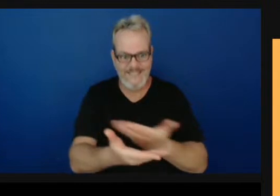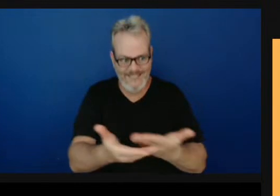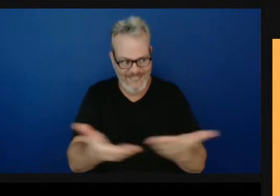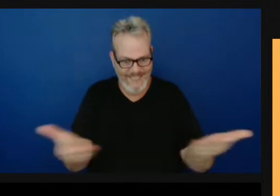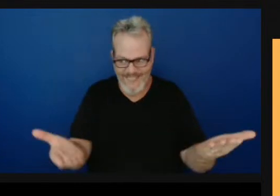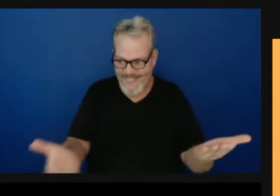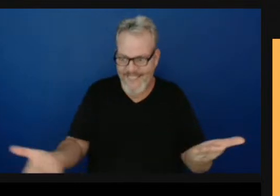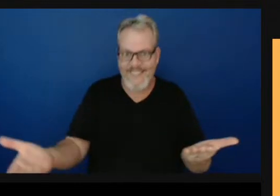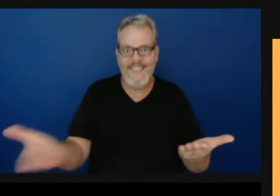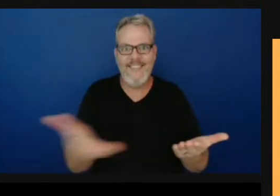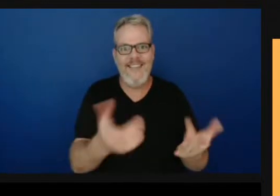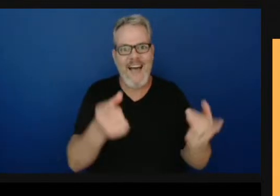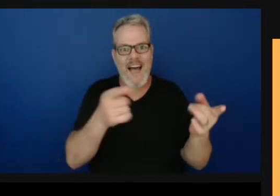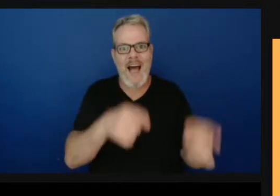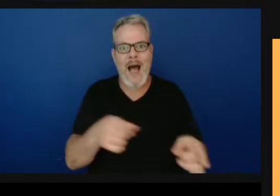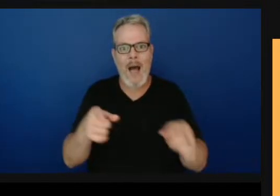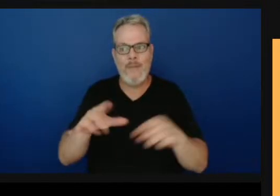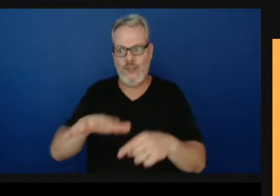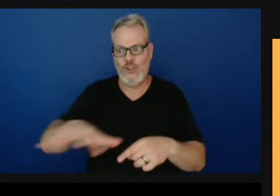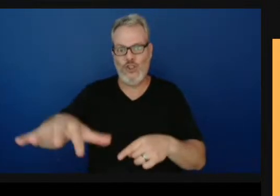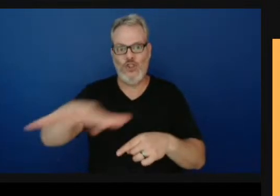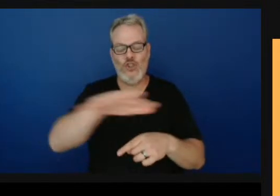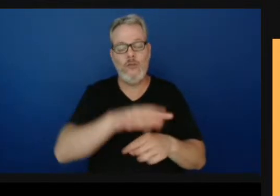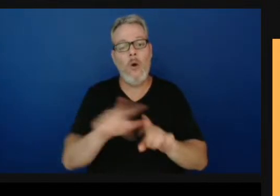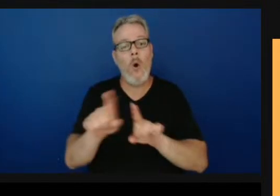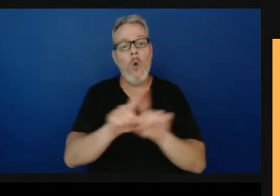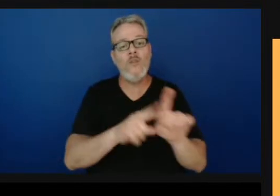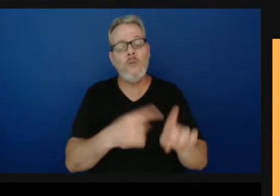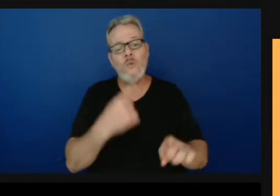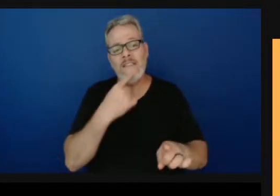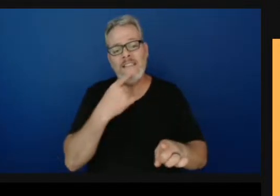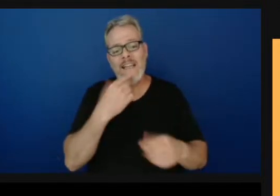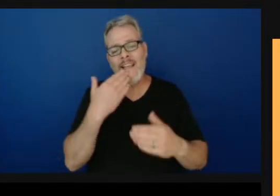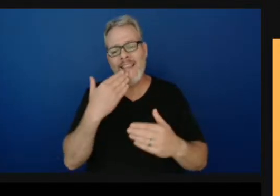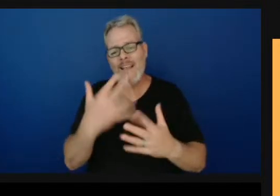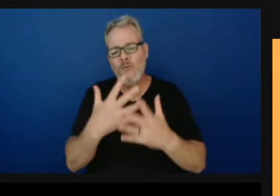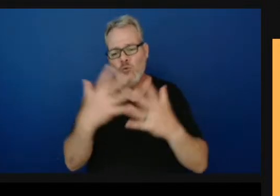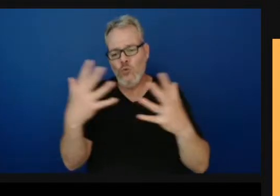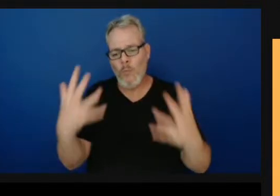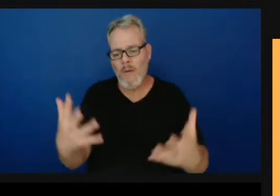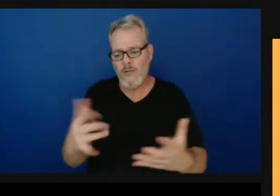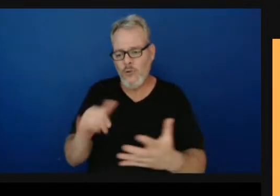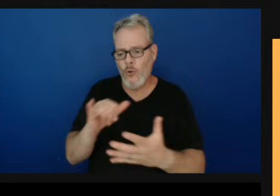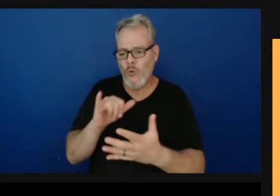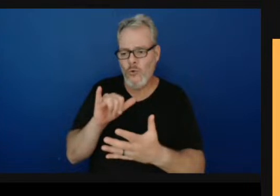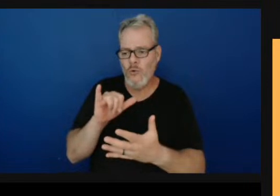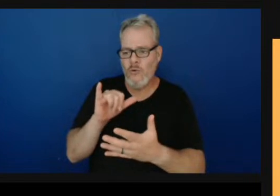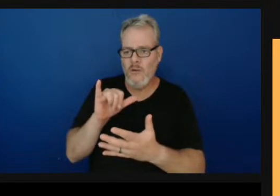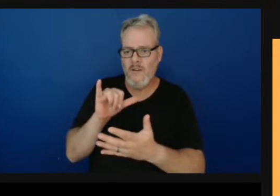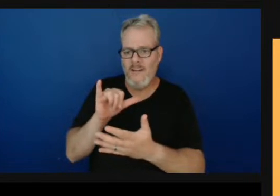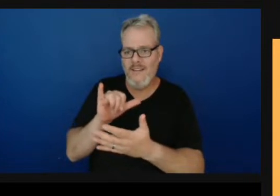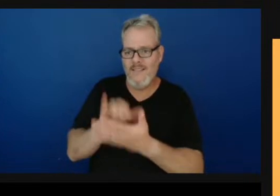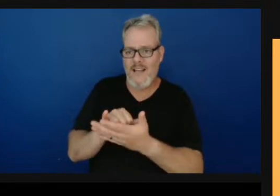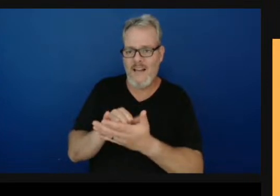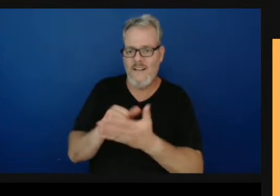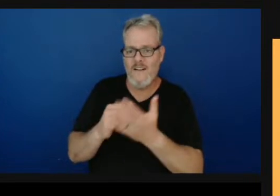also wanted to say thank you to the Atherton Family Foundation, who also supports us with one of their